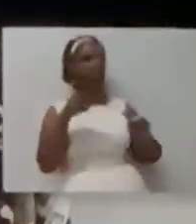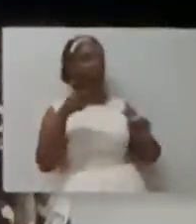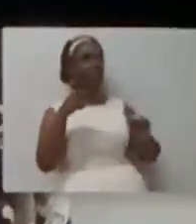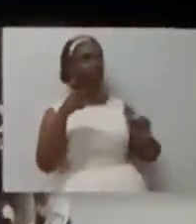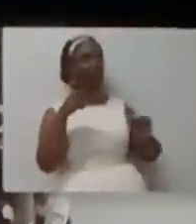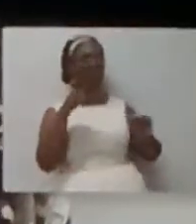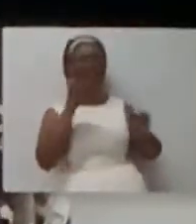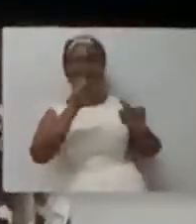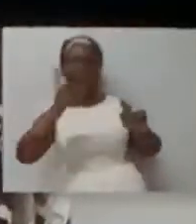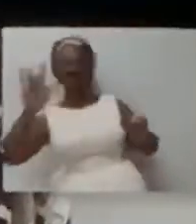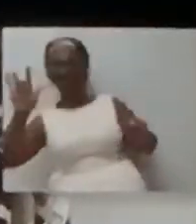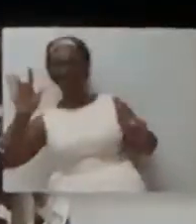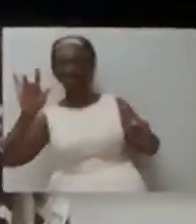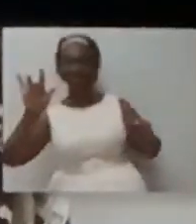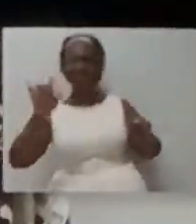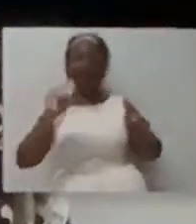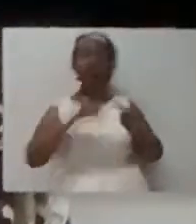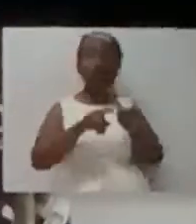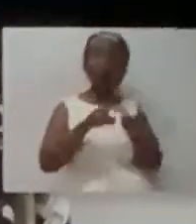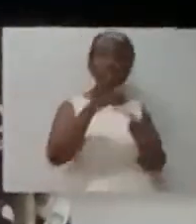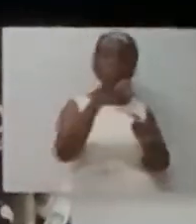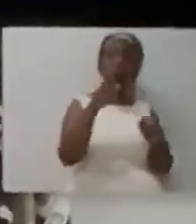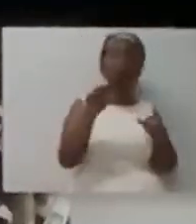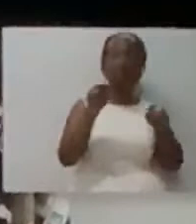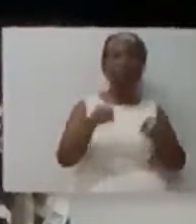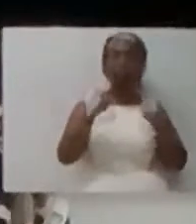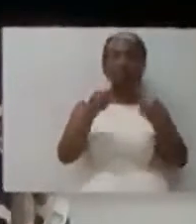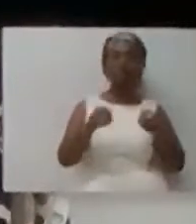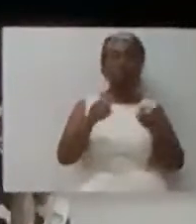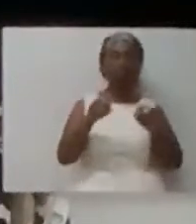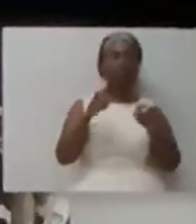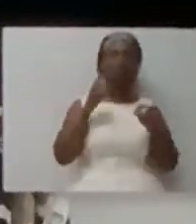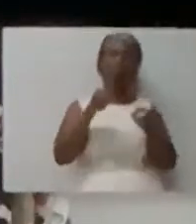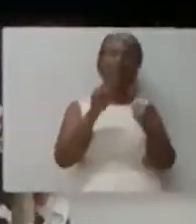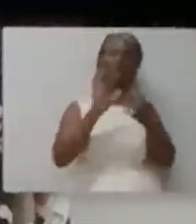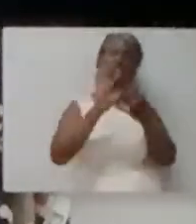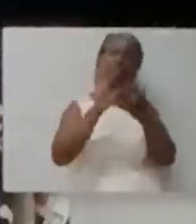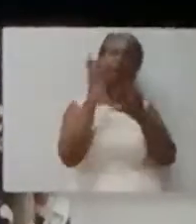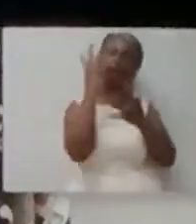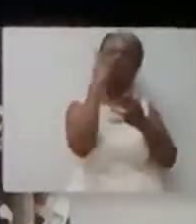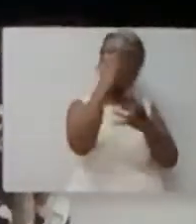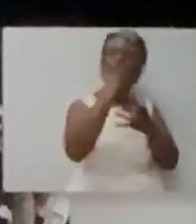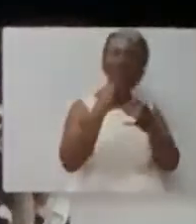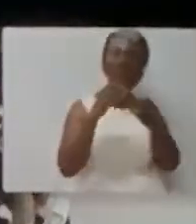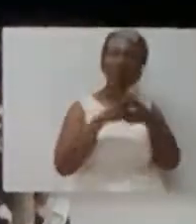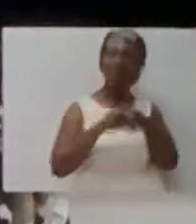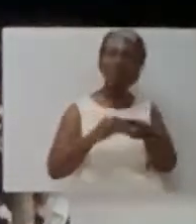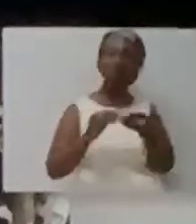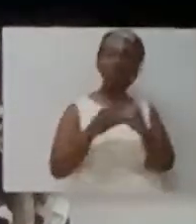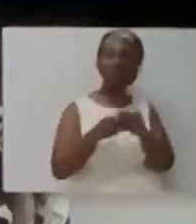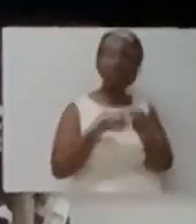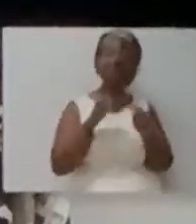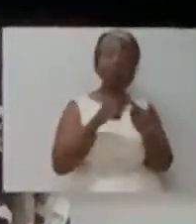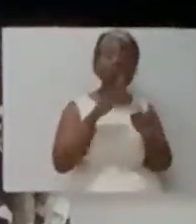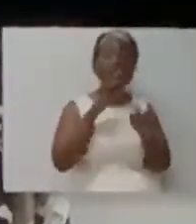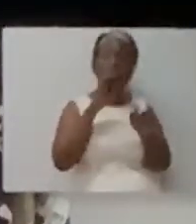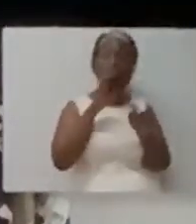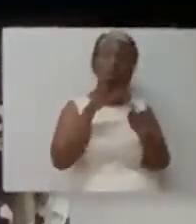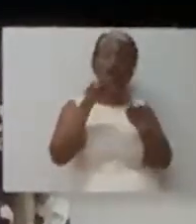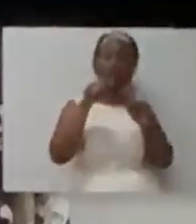moment. Only yours has the possibility to be beautiful. When you're telling your children or grandchildren about your